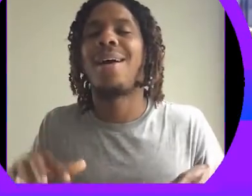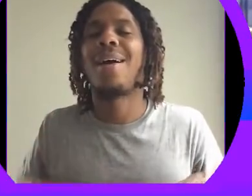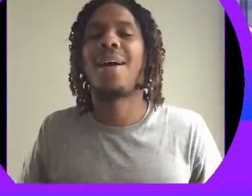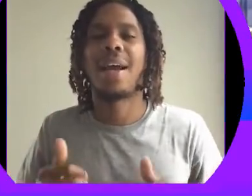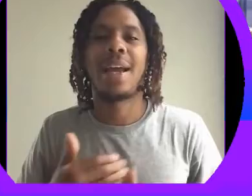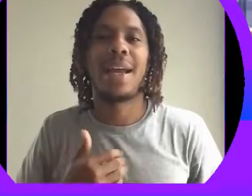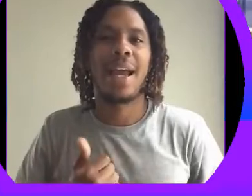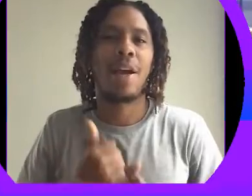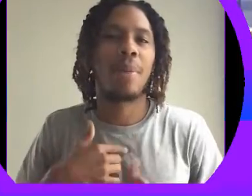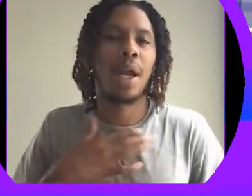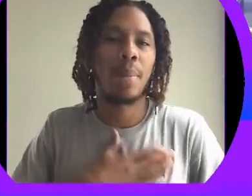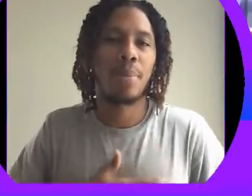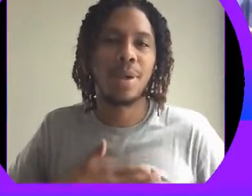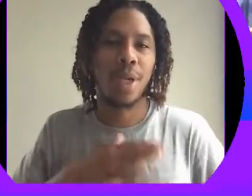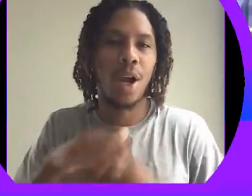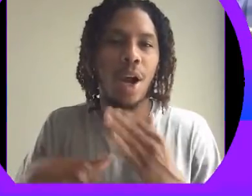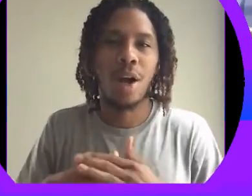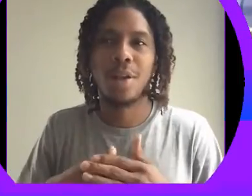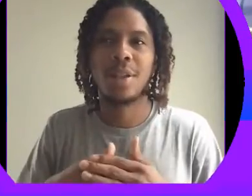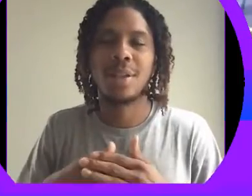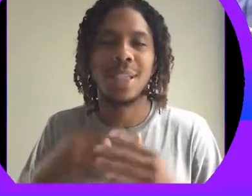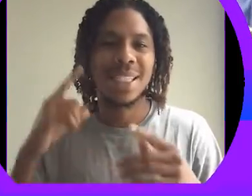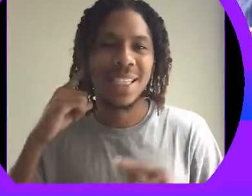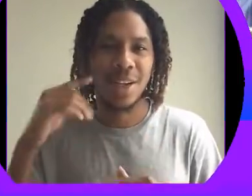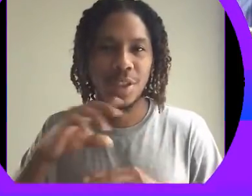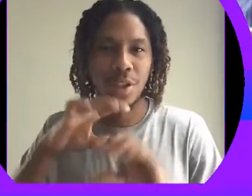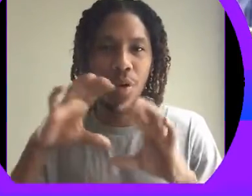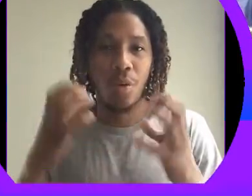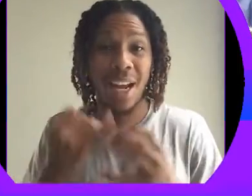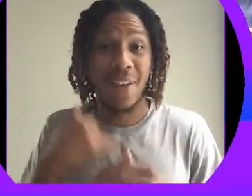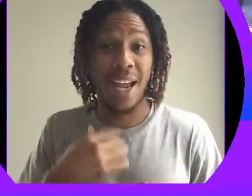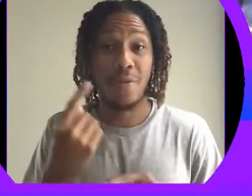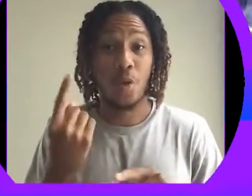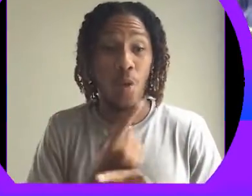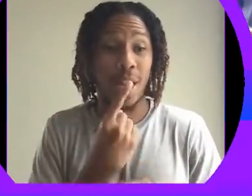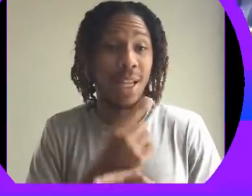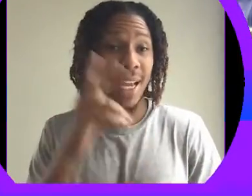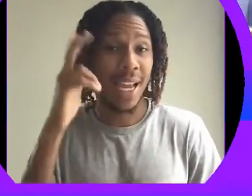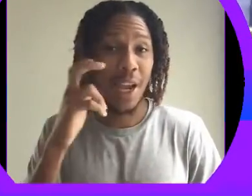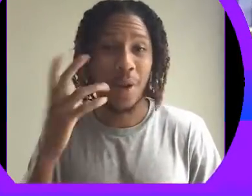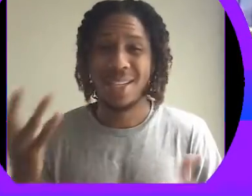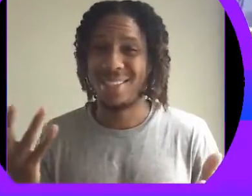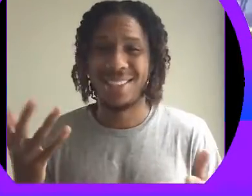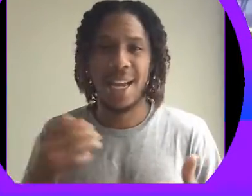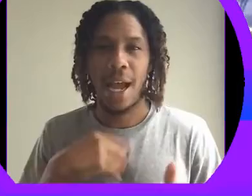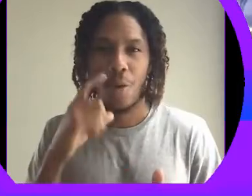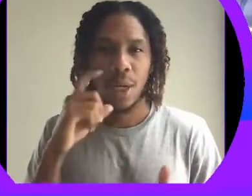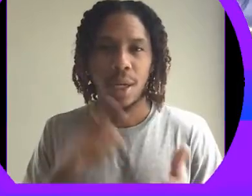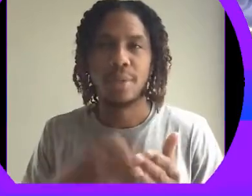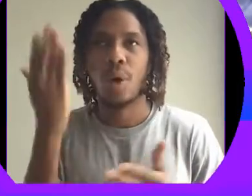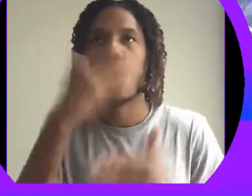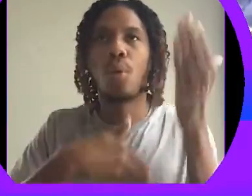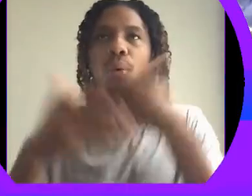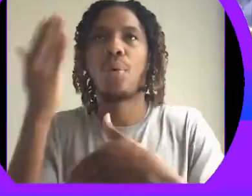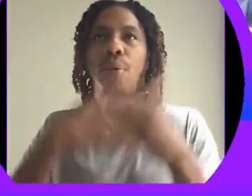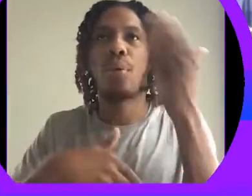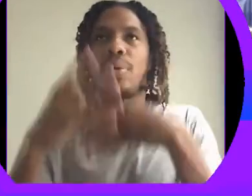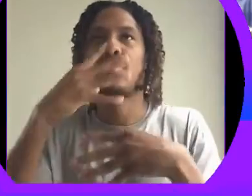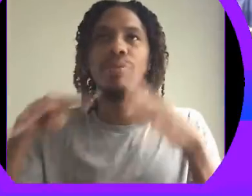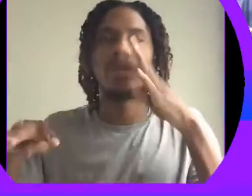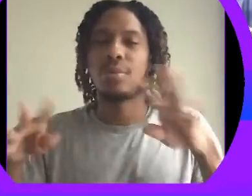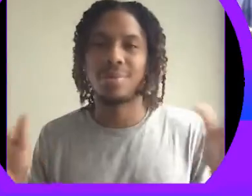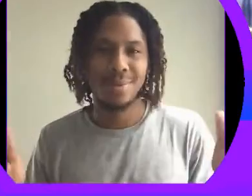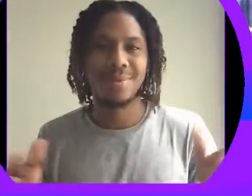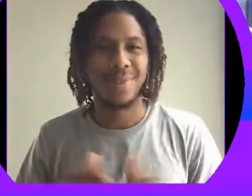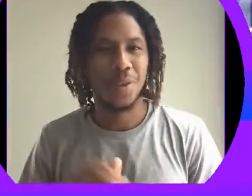It helps me appreciate all the small sounds in the world, because otherwise, if I had normal hearing, I wouldn't notice all these things on a daily